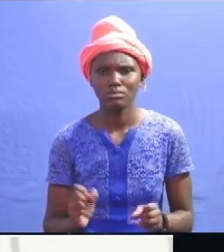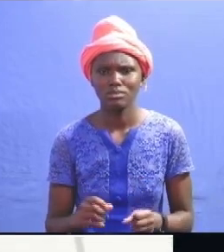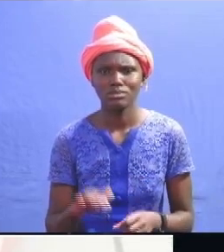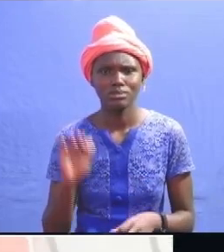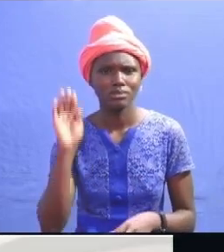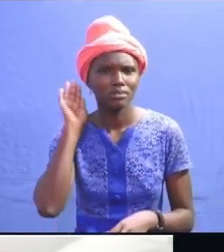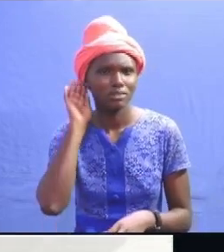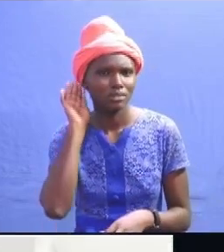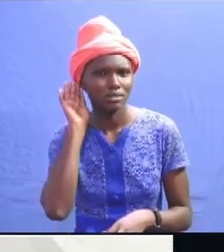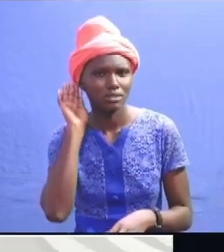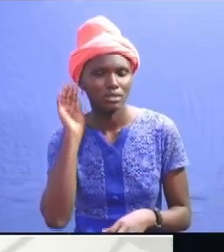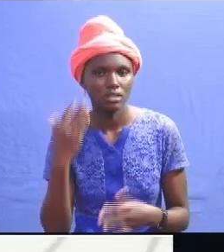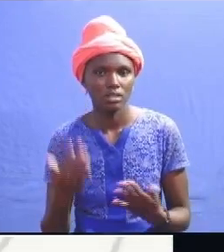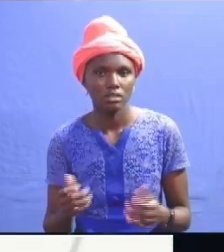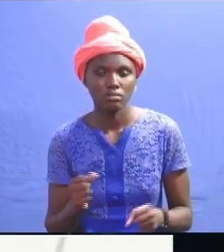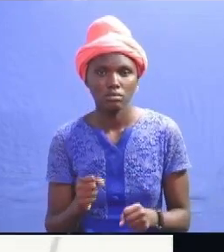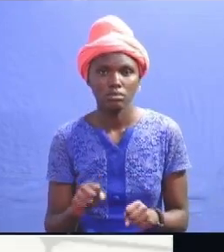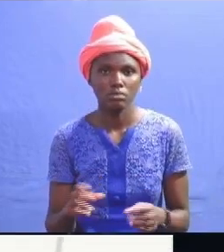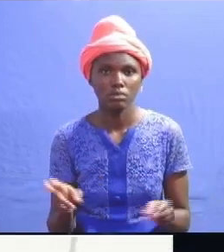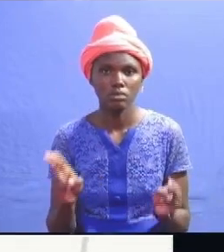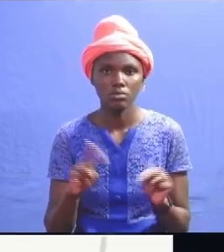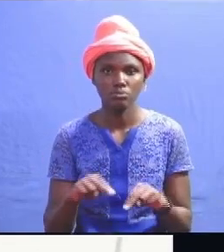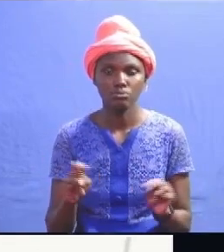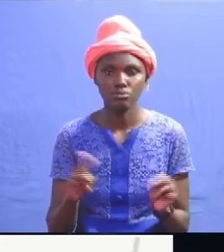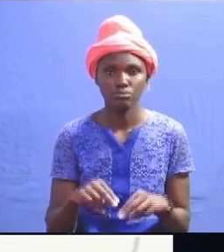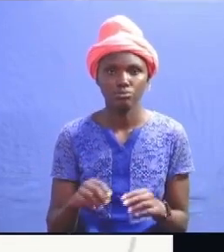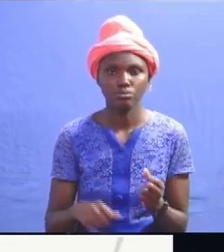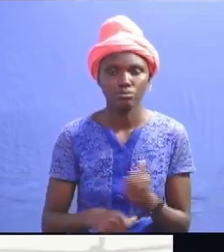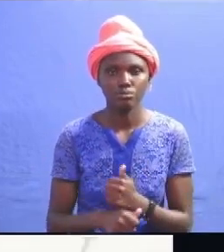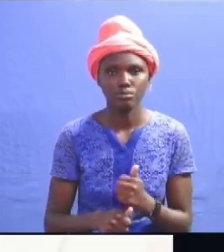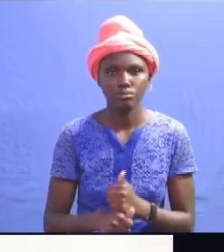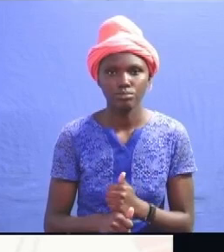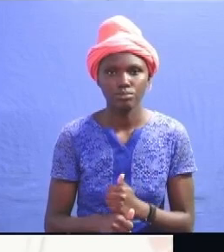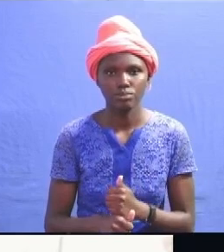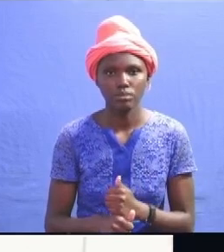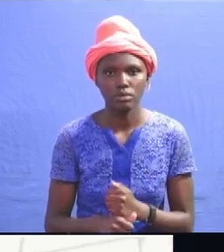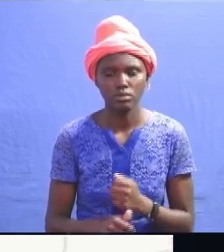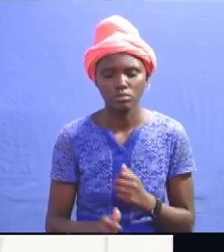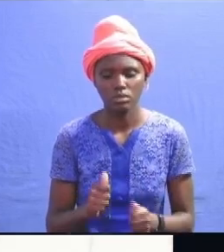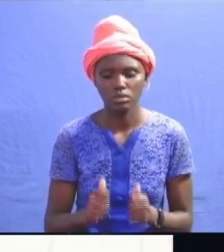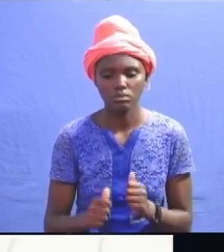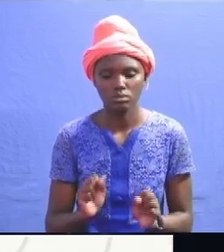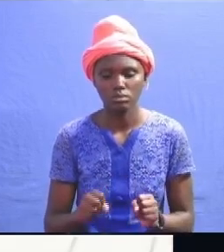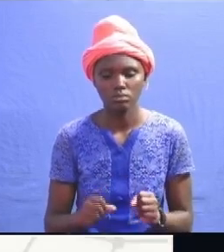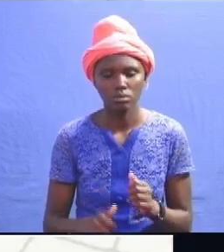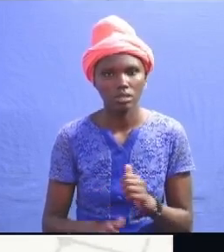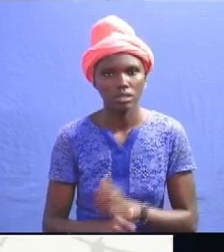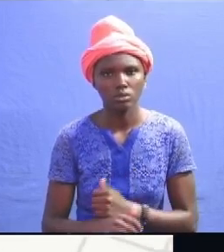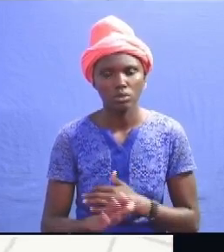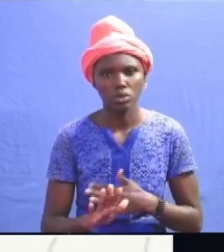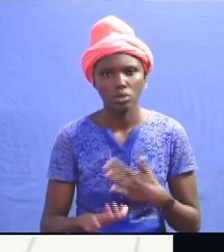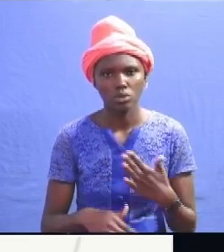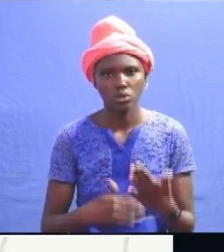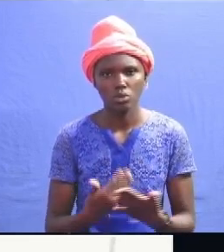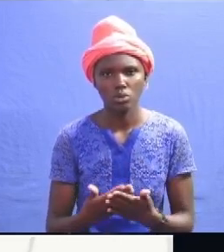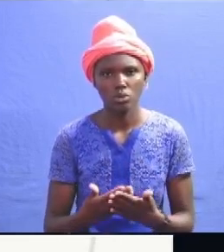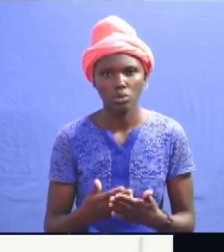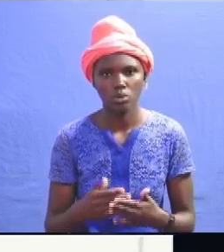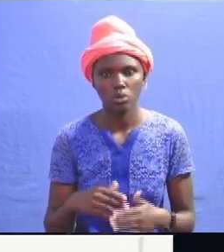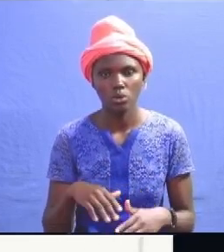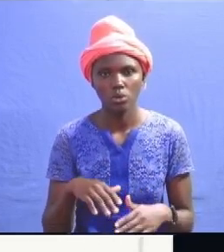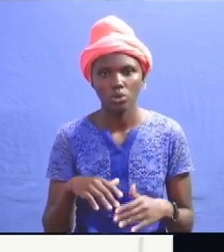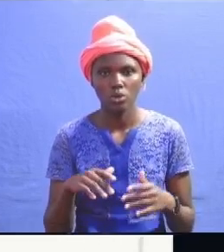kwamba hii ni kitu ambayo inakuja kutumaliza, kuua mpaka kuua mpaka